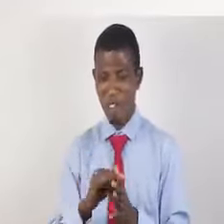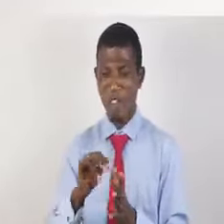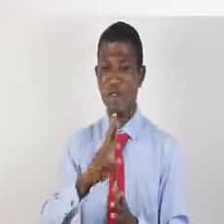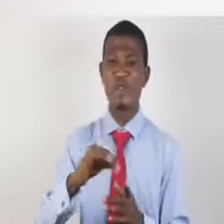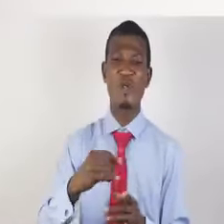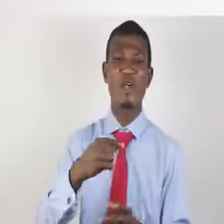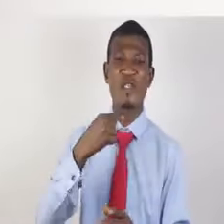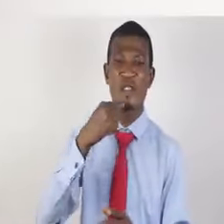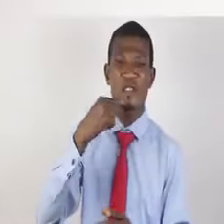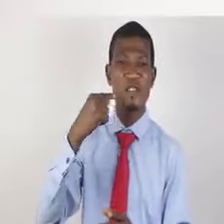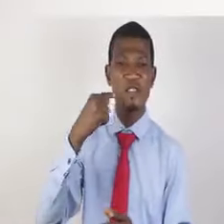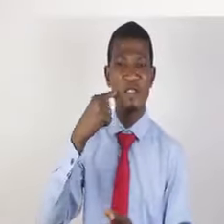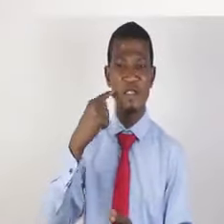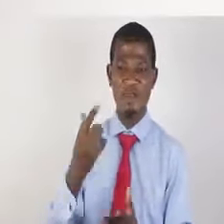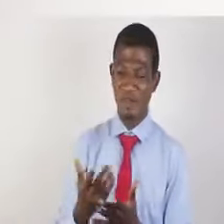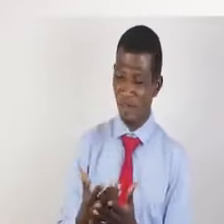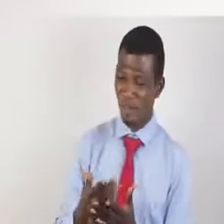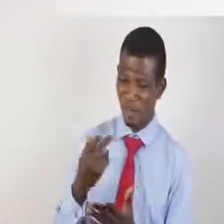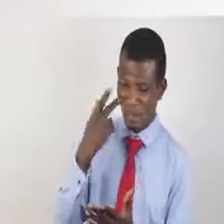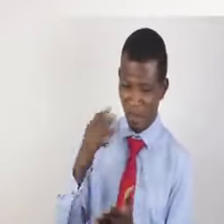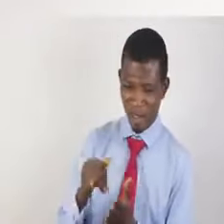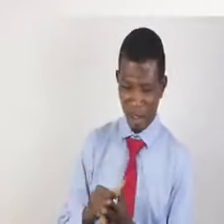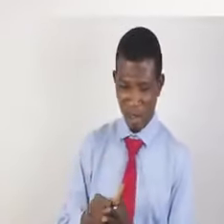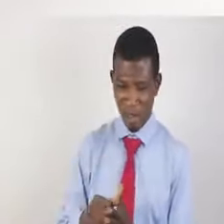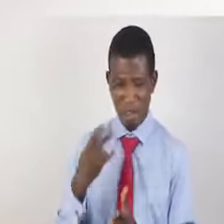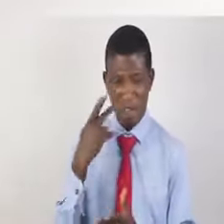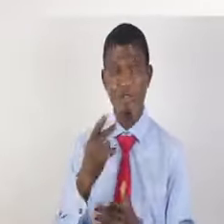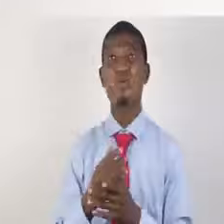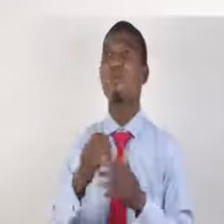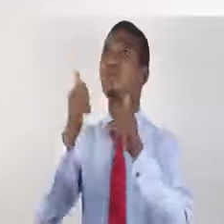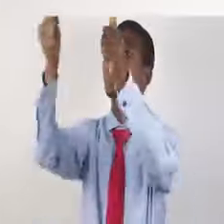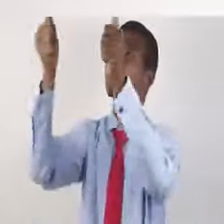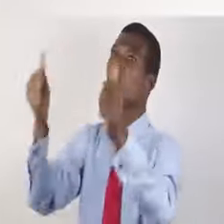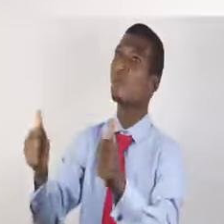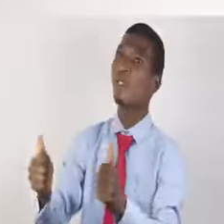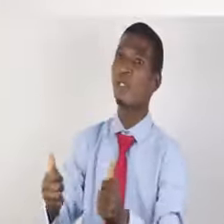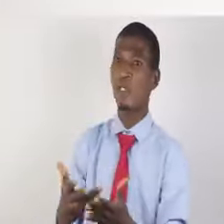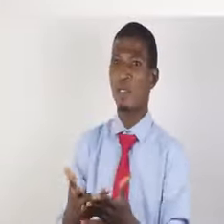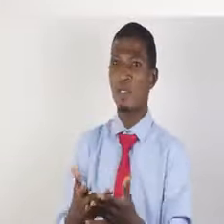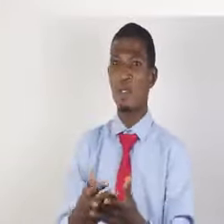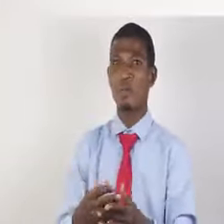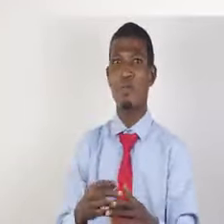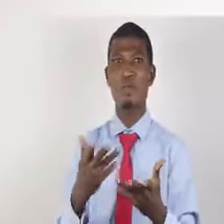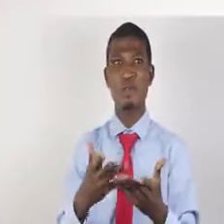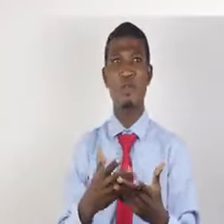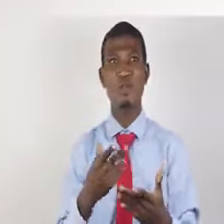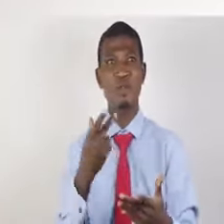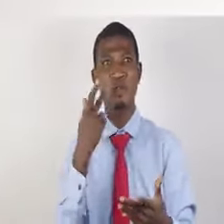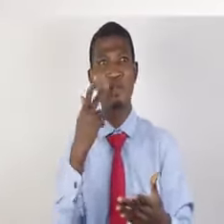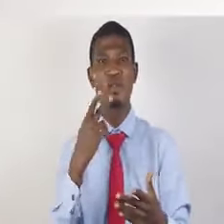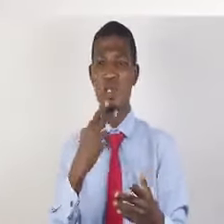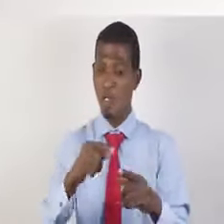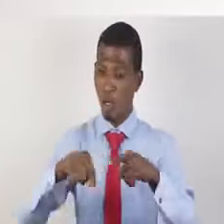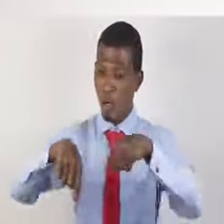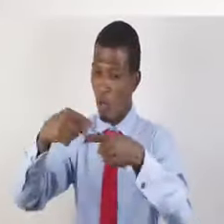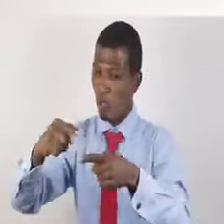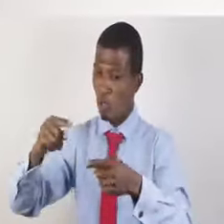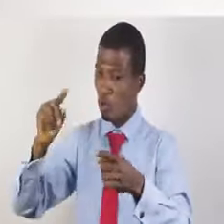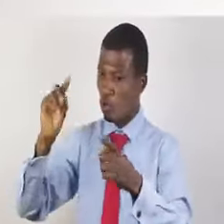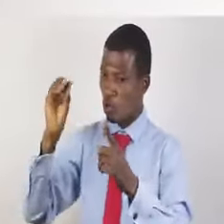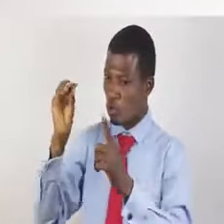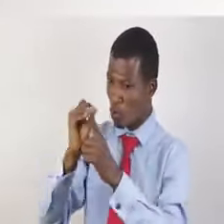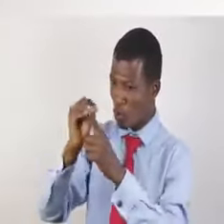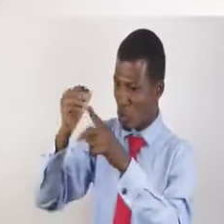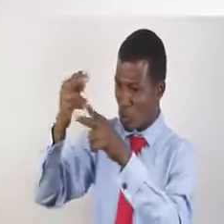used especially for the dead are euphemism. For instance, you come across posters in which is boldly written "gone too